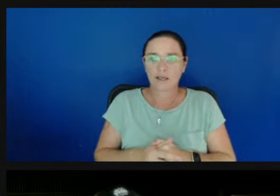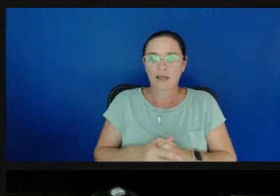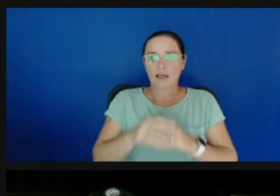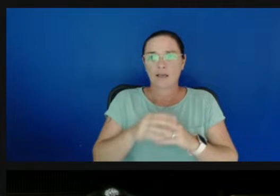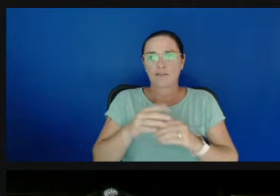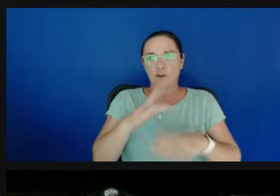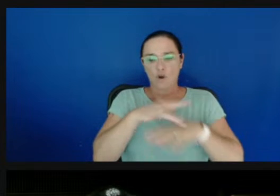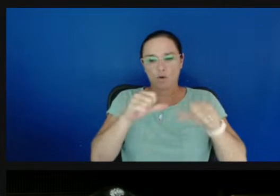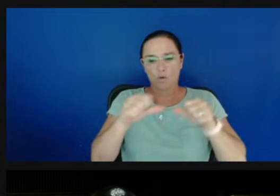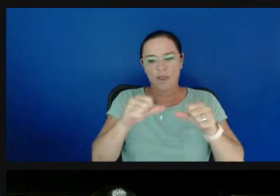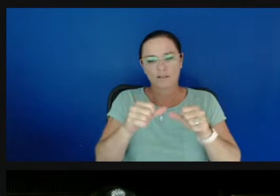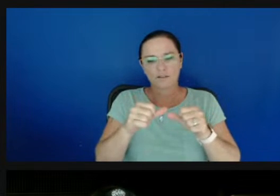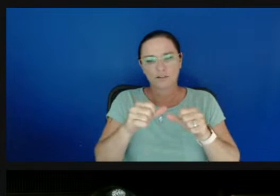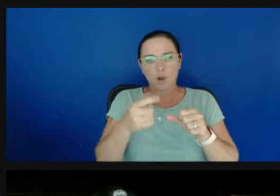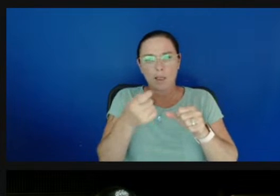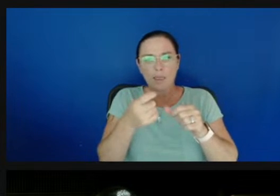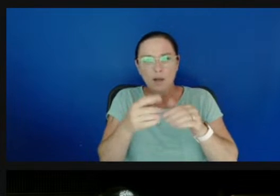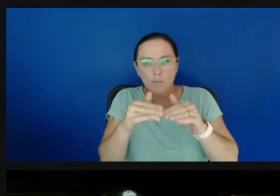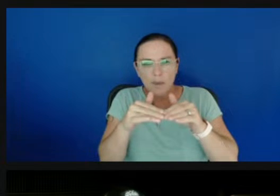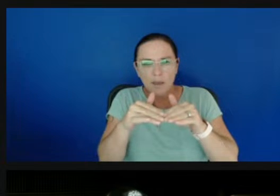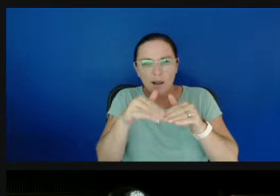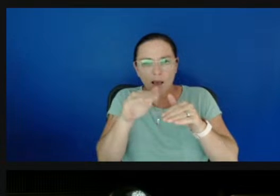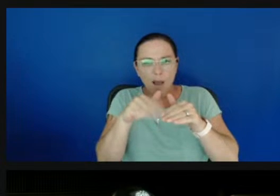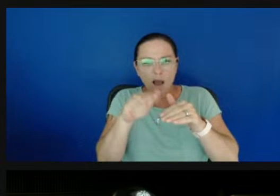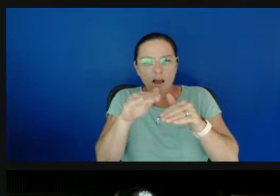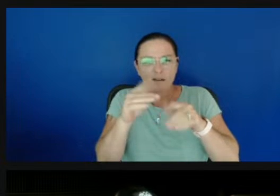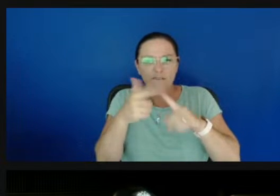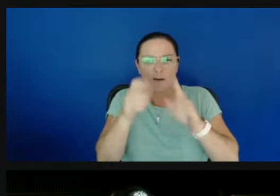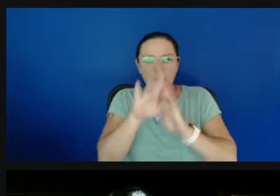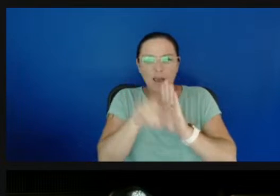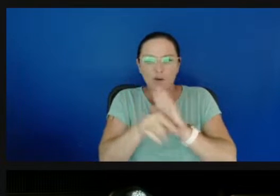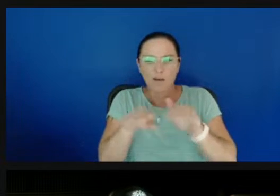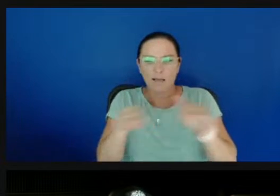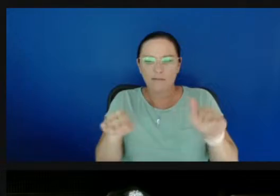levels, but reduced from last week.